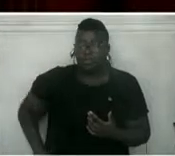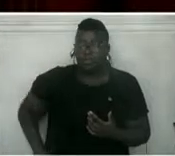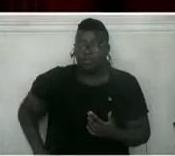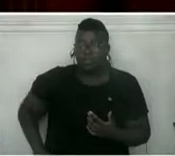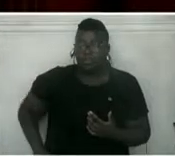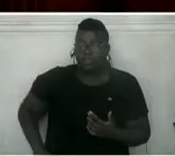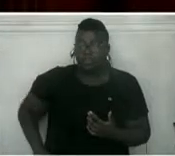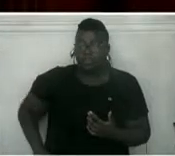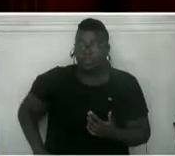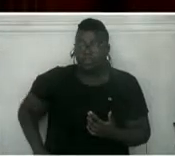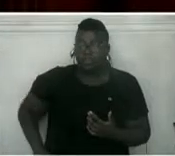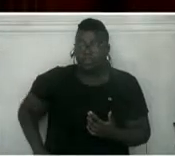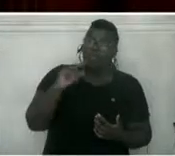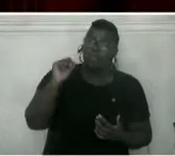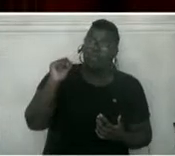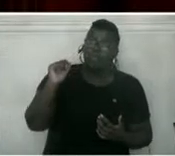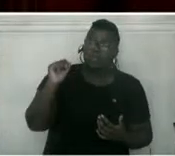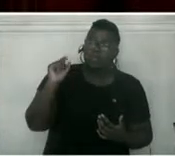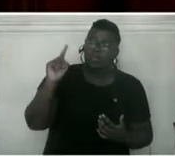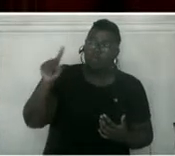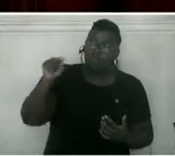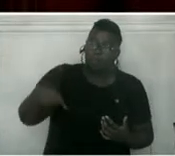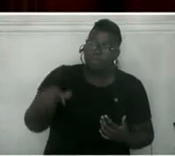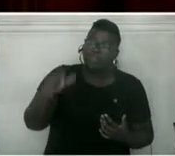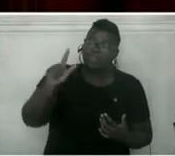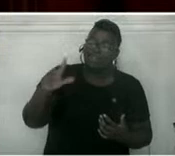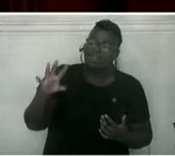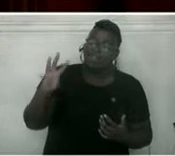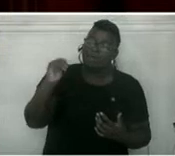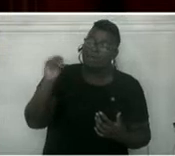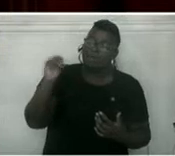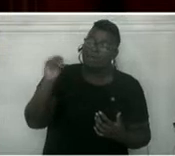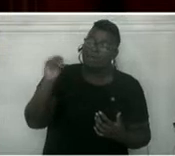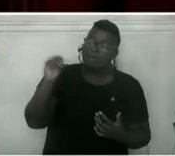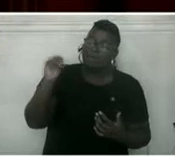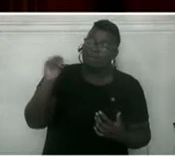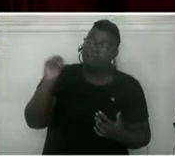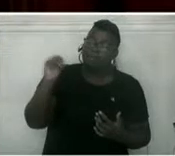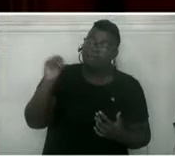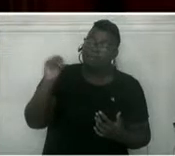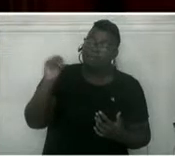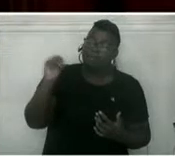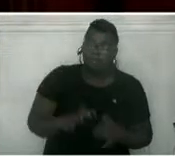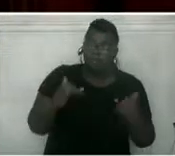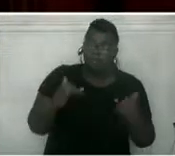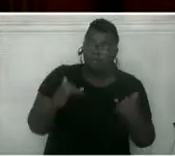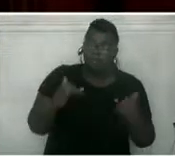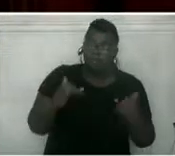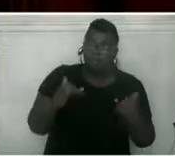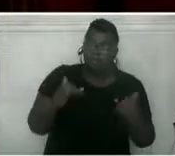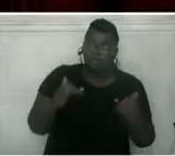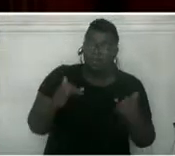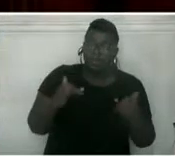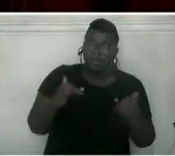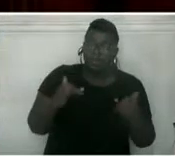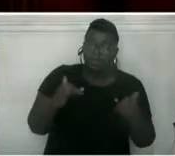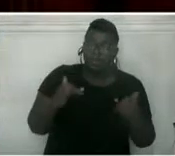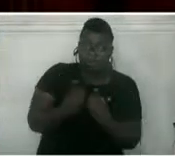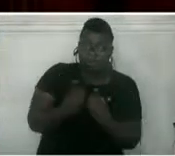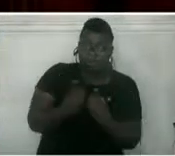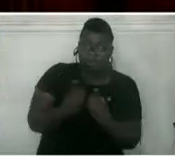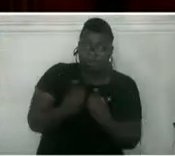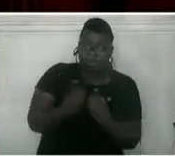4.7 million that have been paid to date. And the department is commencing